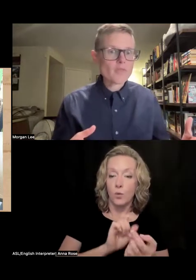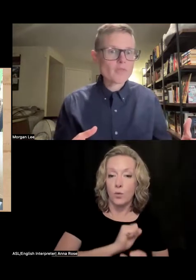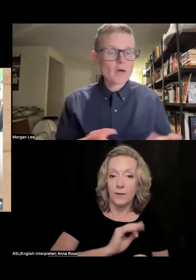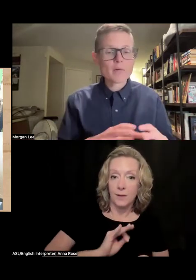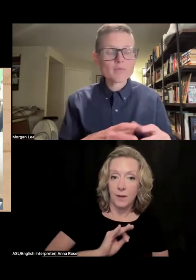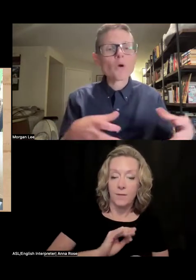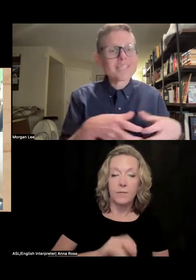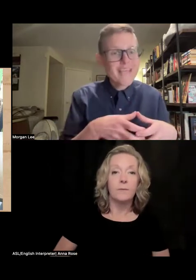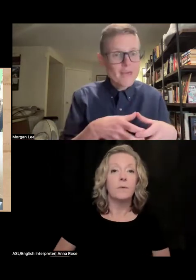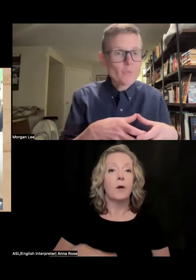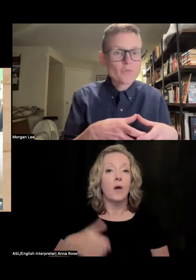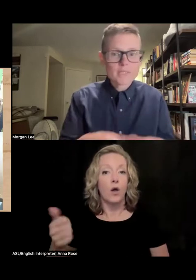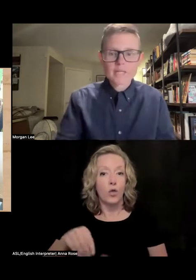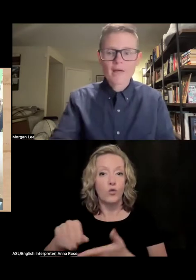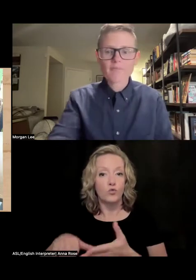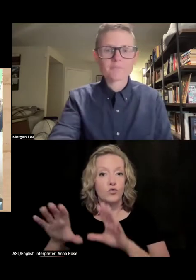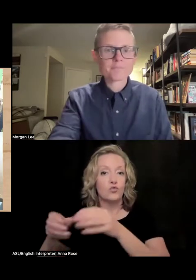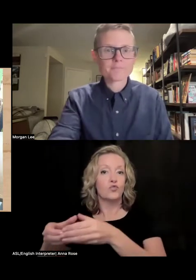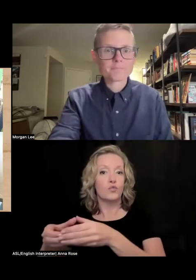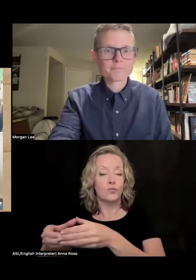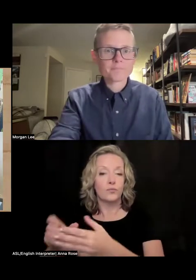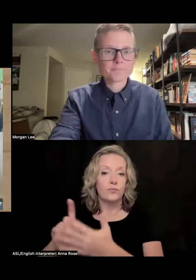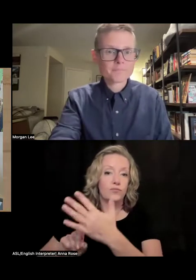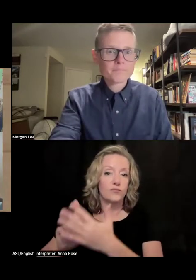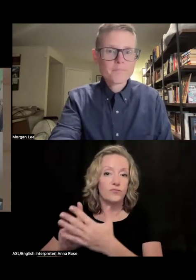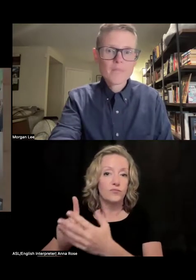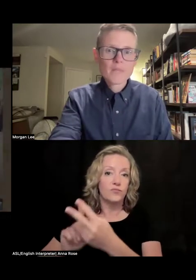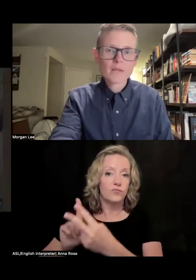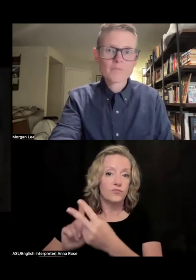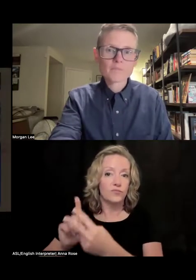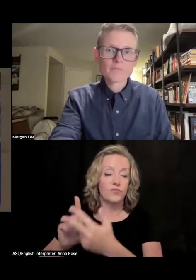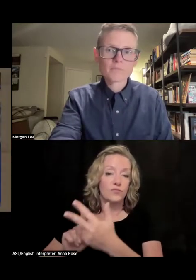work together with one staff.